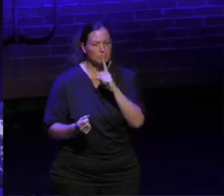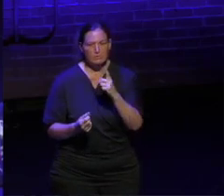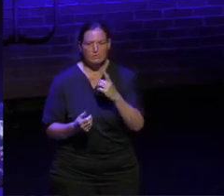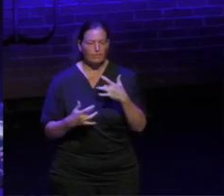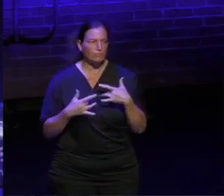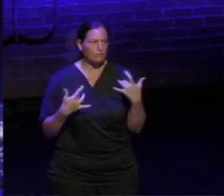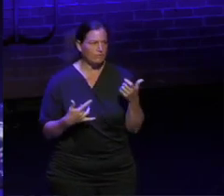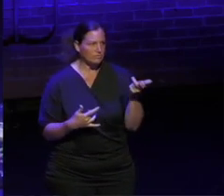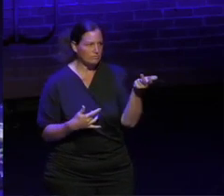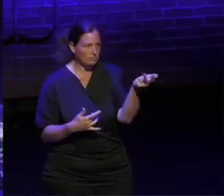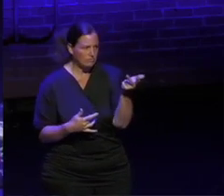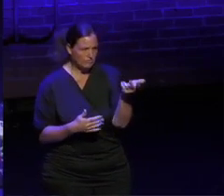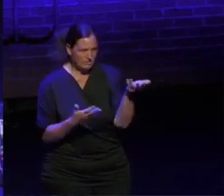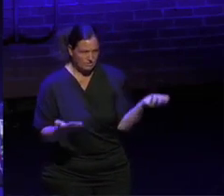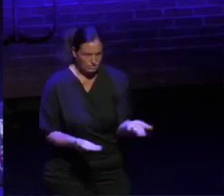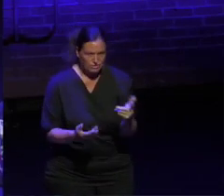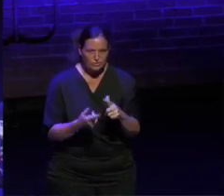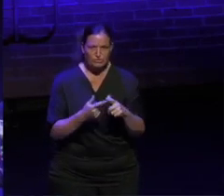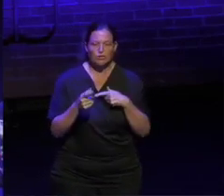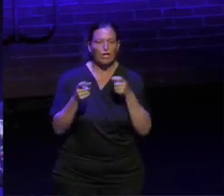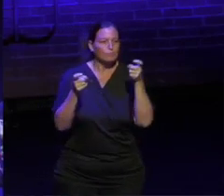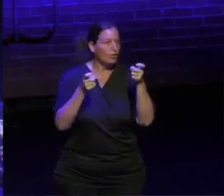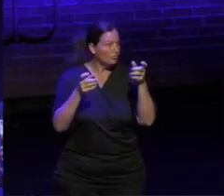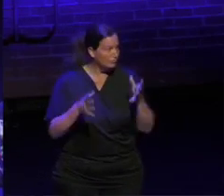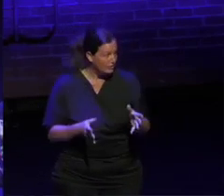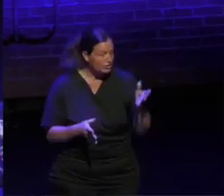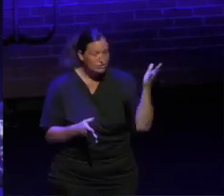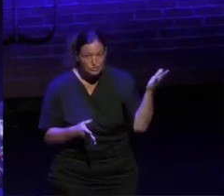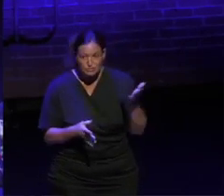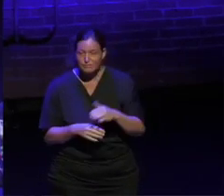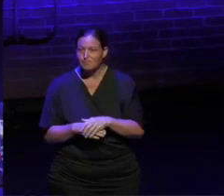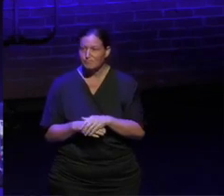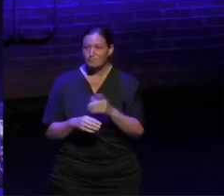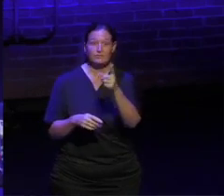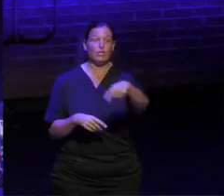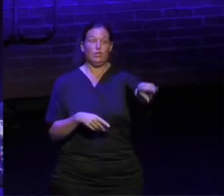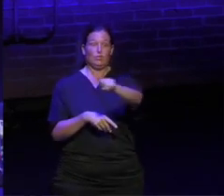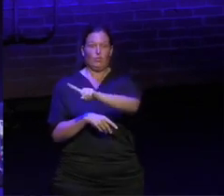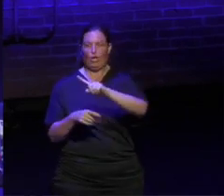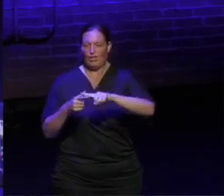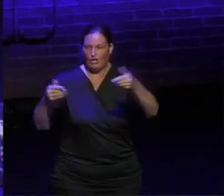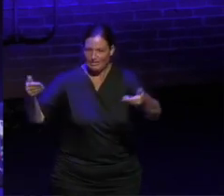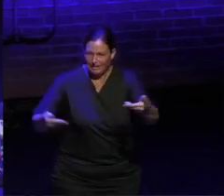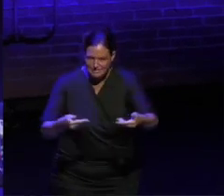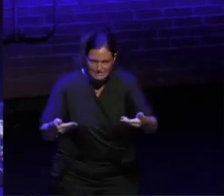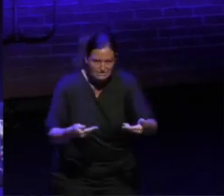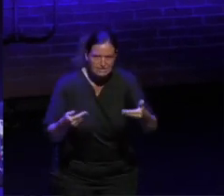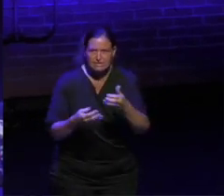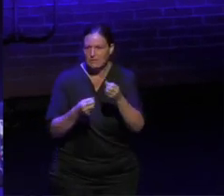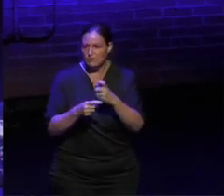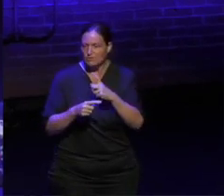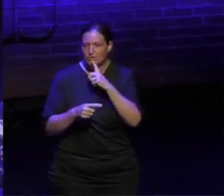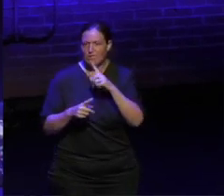all here tonight, both our candidates, our moderator, you all are guests, and I just also wanted to